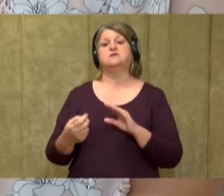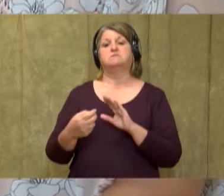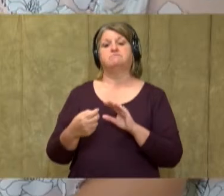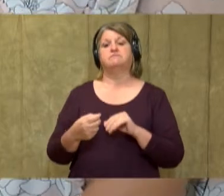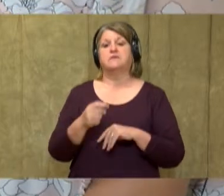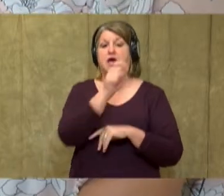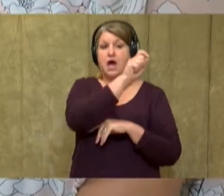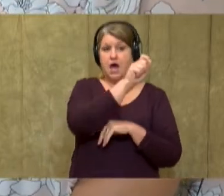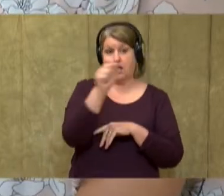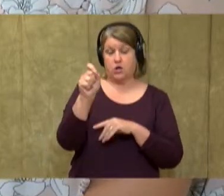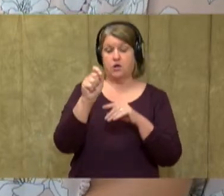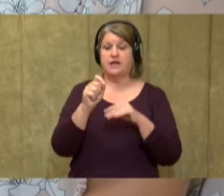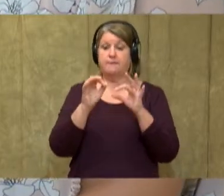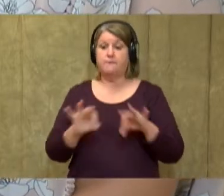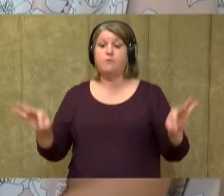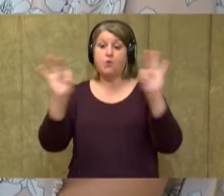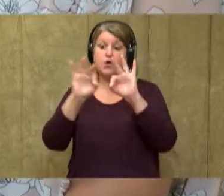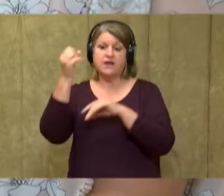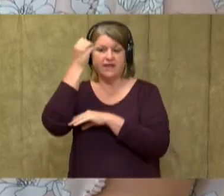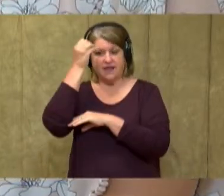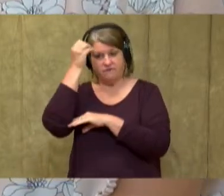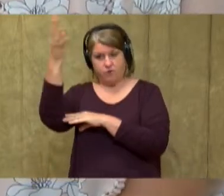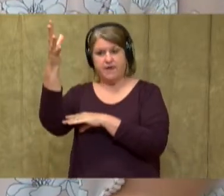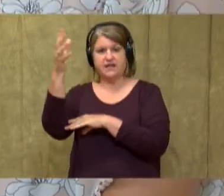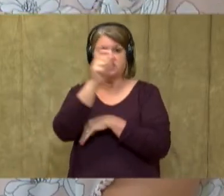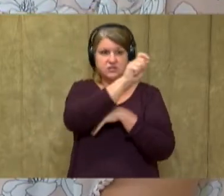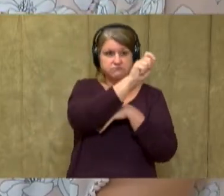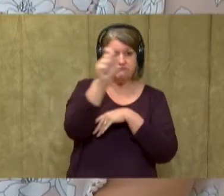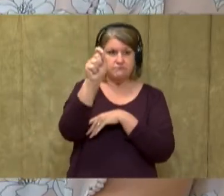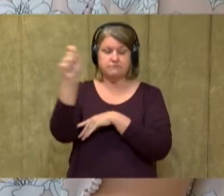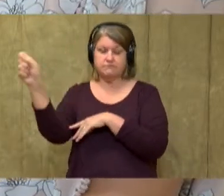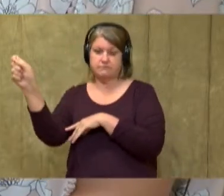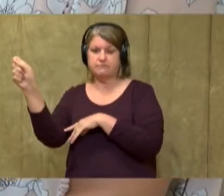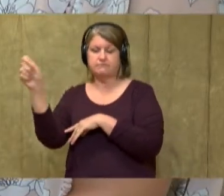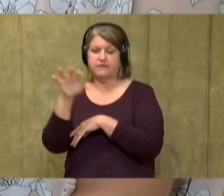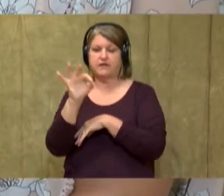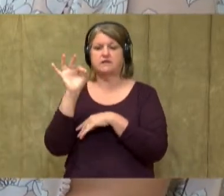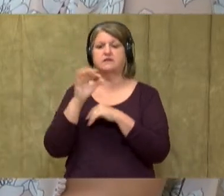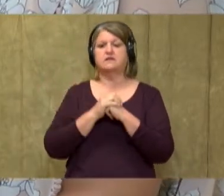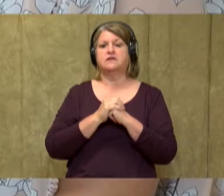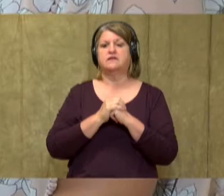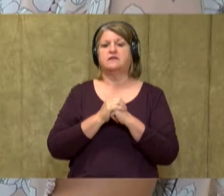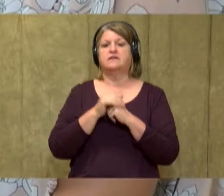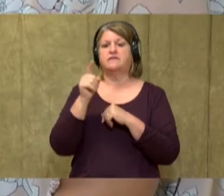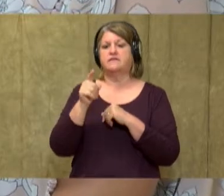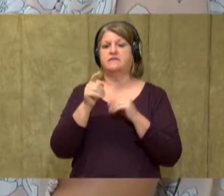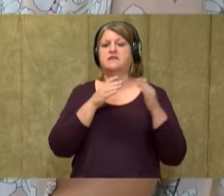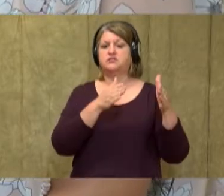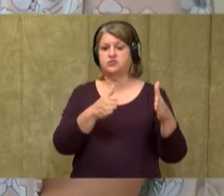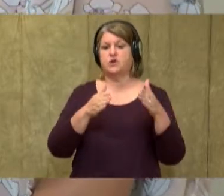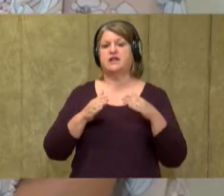information. And this one was our strategy of the number line. So let's look at it.